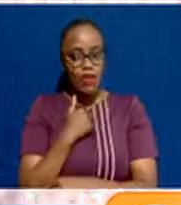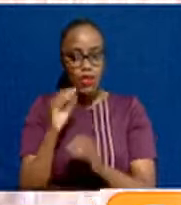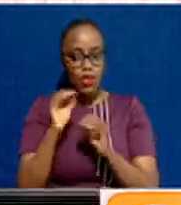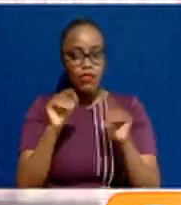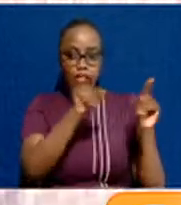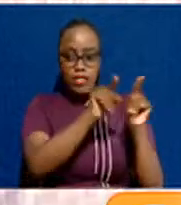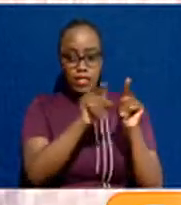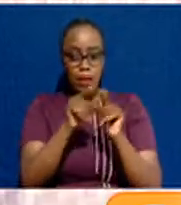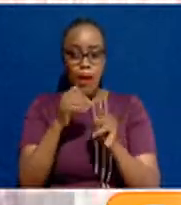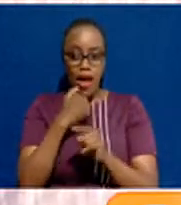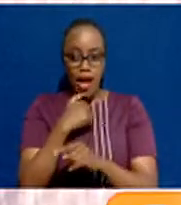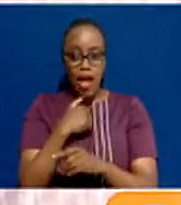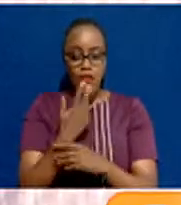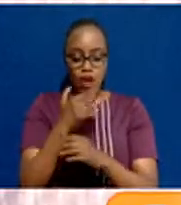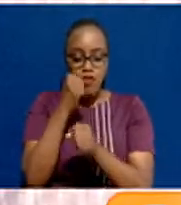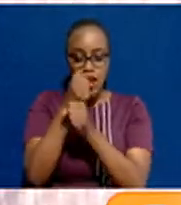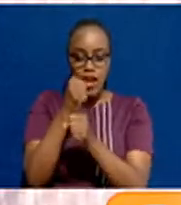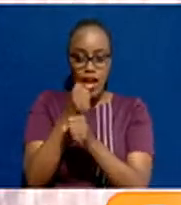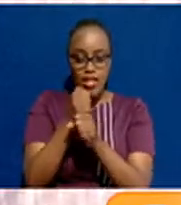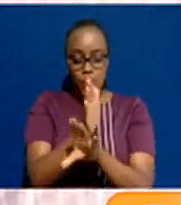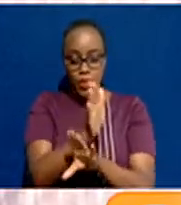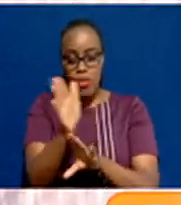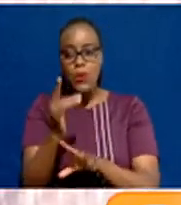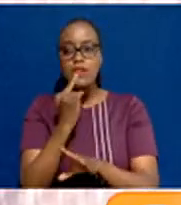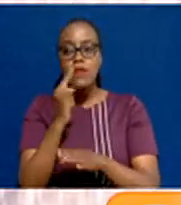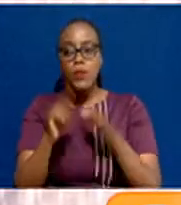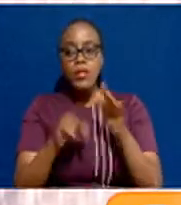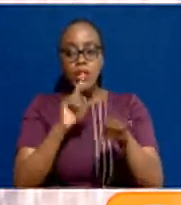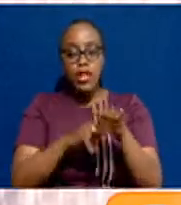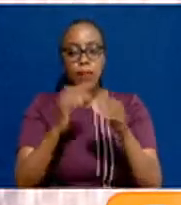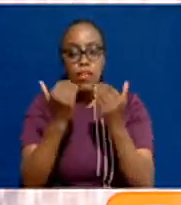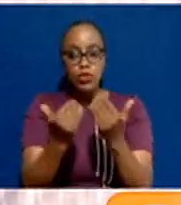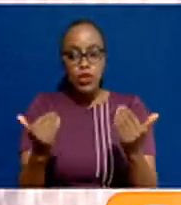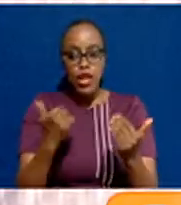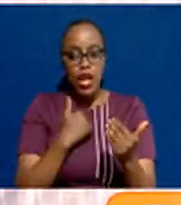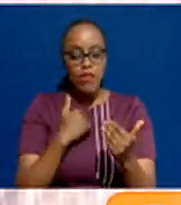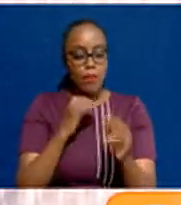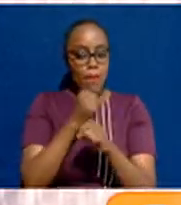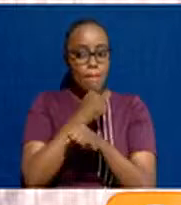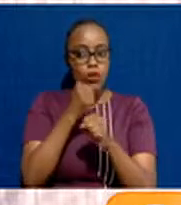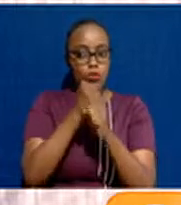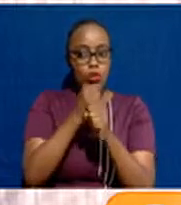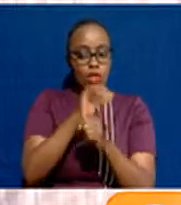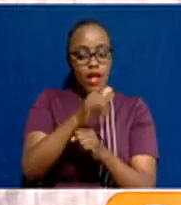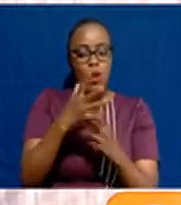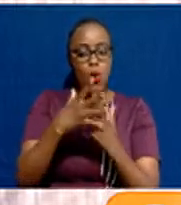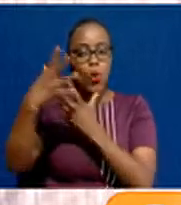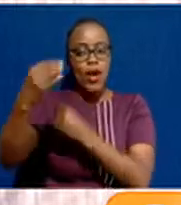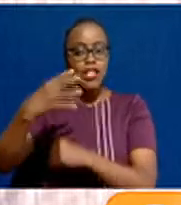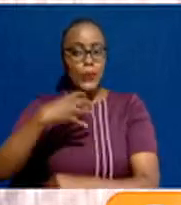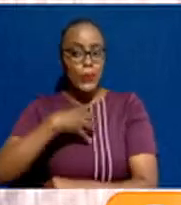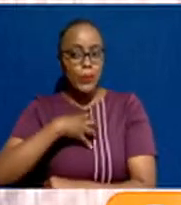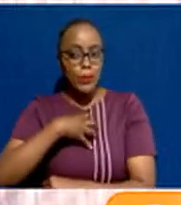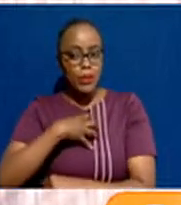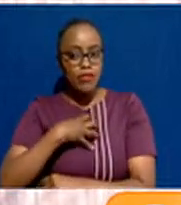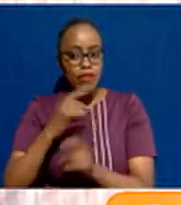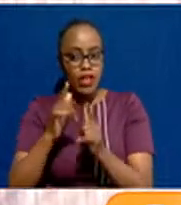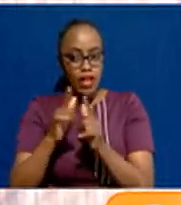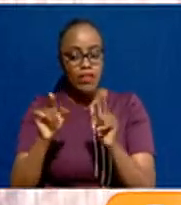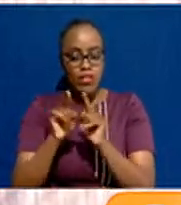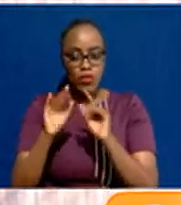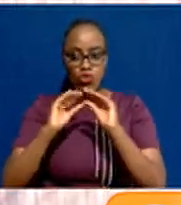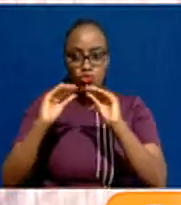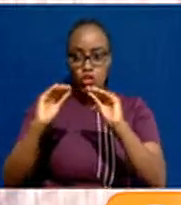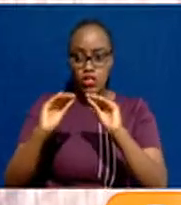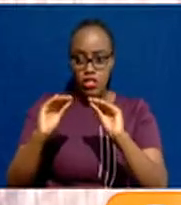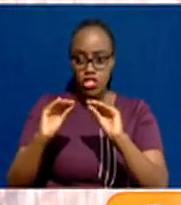an off career ramp, which is exactly what you're saying. When the children are coming, she's like, I can't hack this. So she took time off. And so she met me to coach her